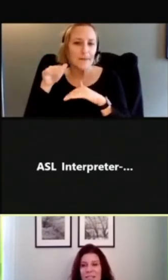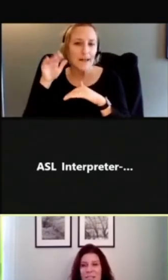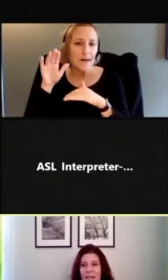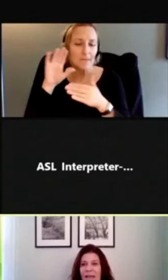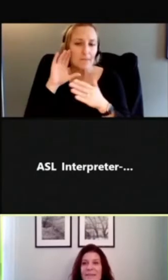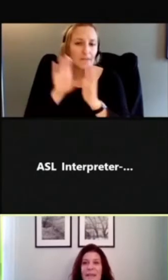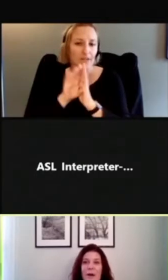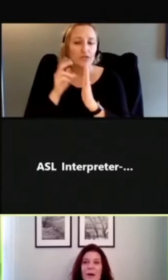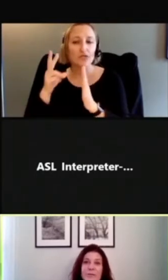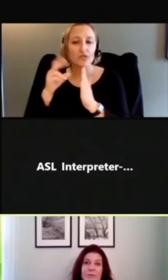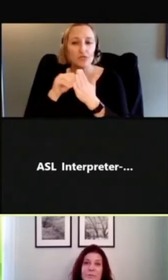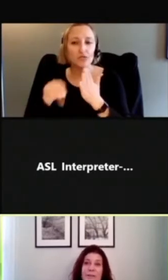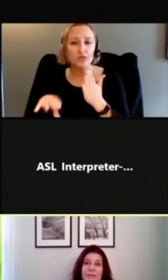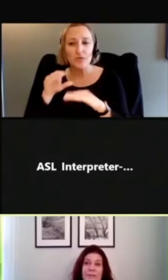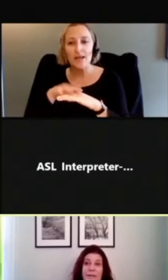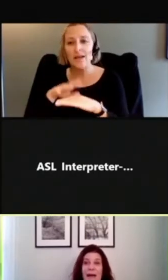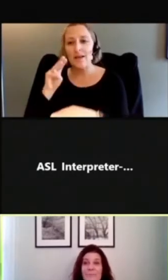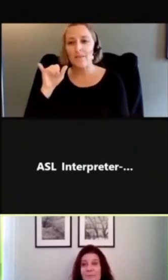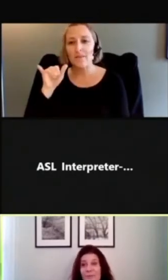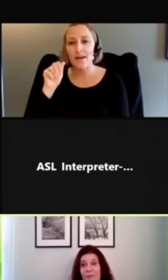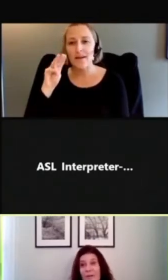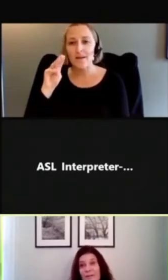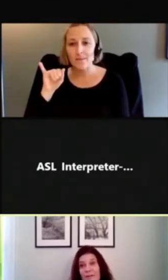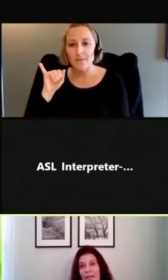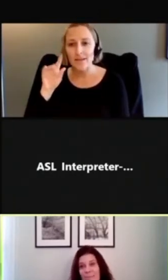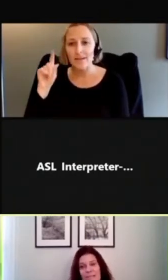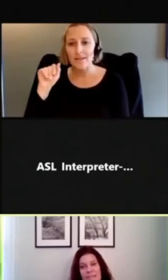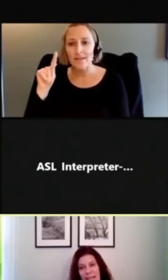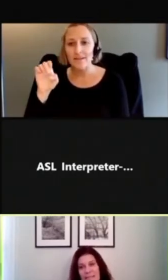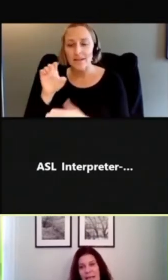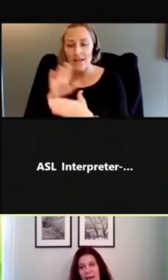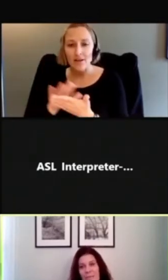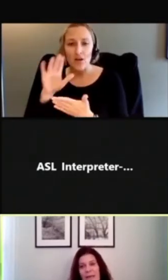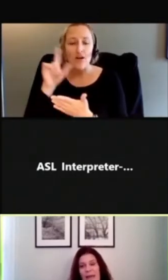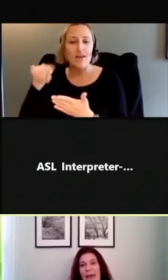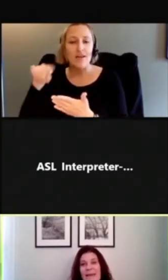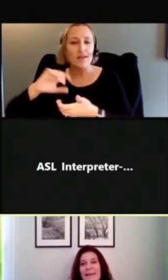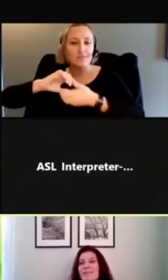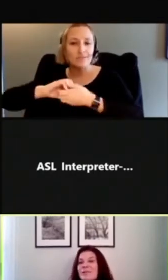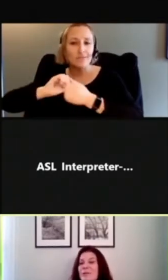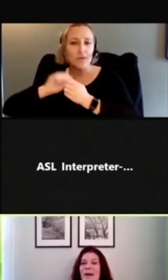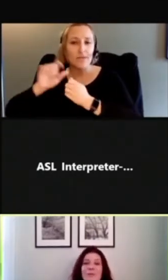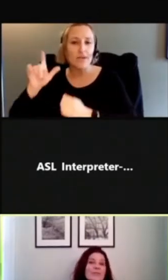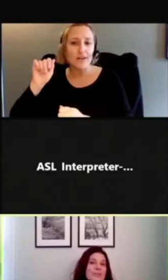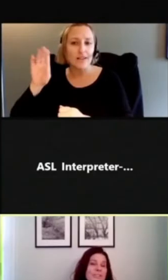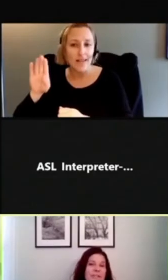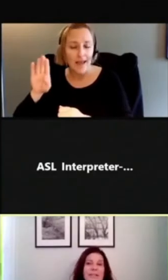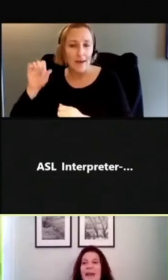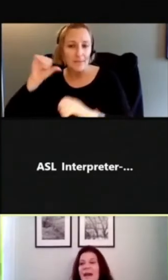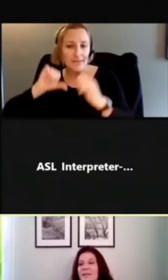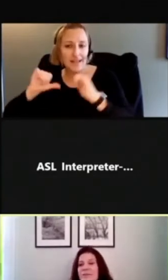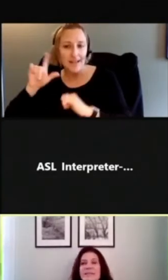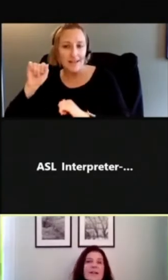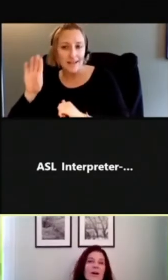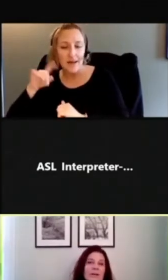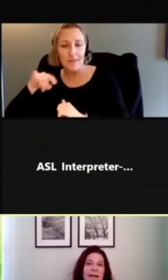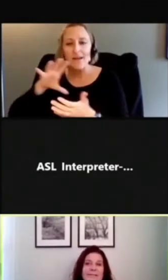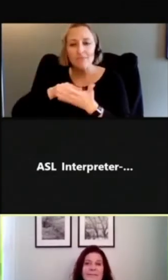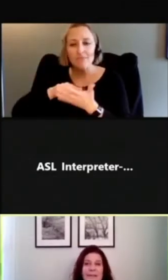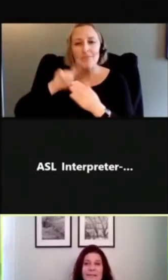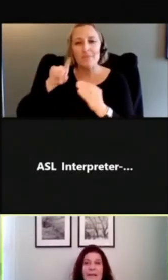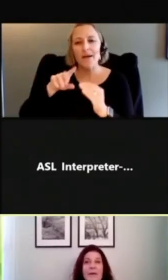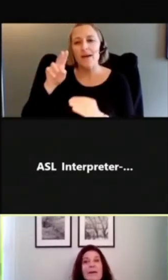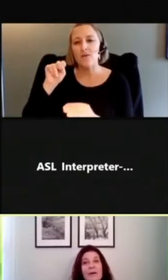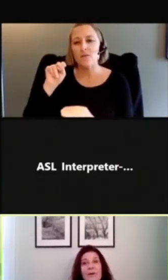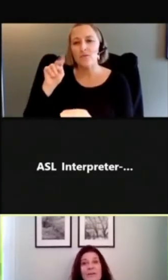Miami-Dade College. They partnered with the laboratory on their campus, a science lab, and they learn about nutrition and calories and all